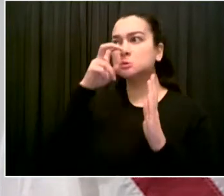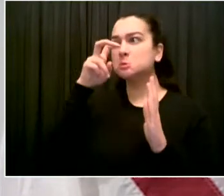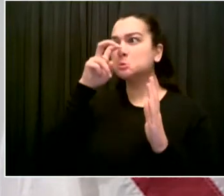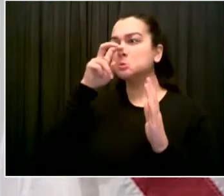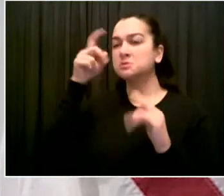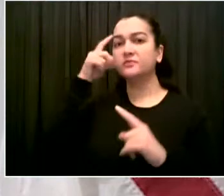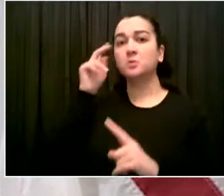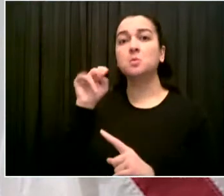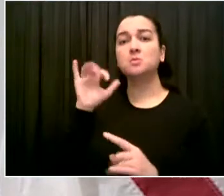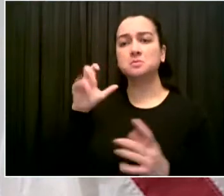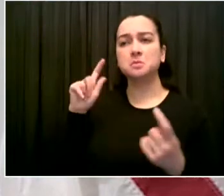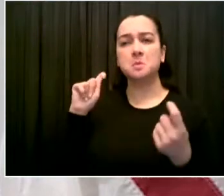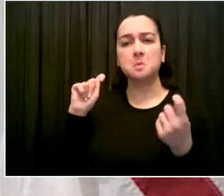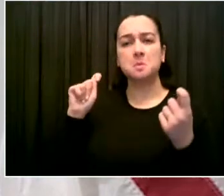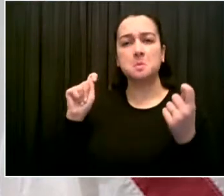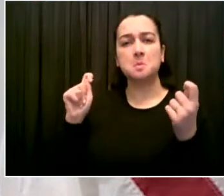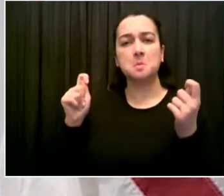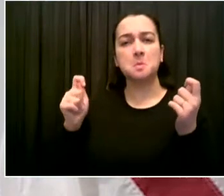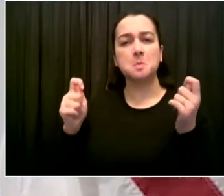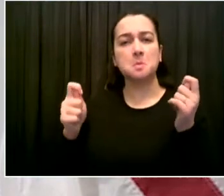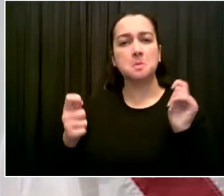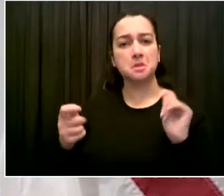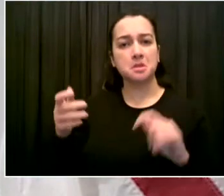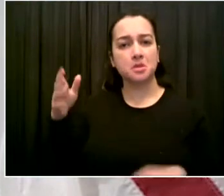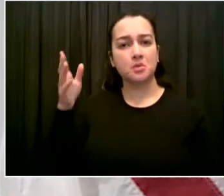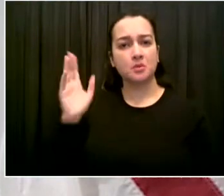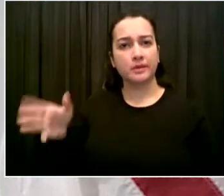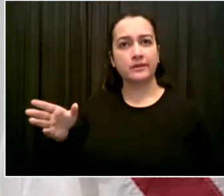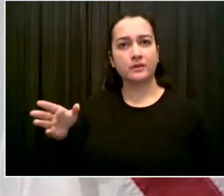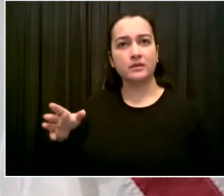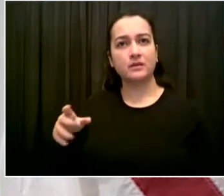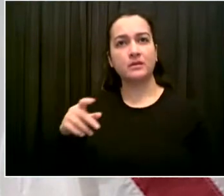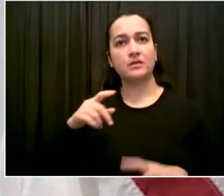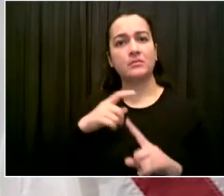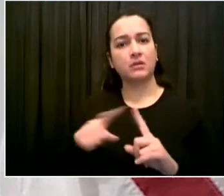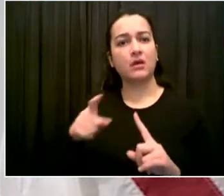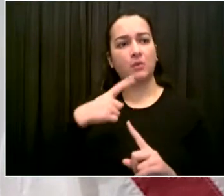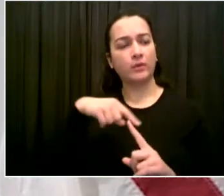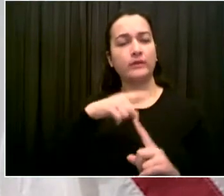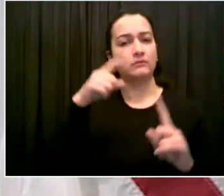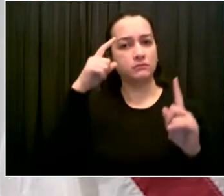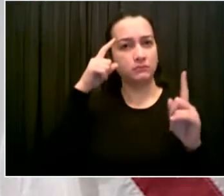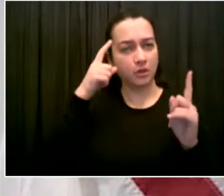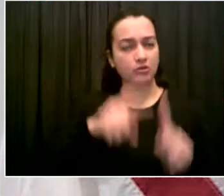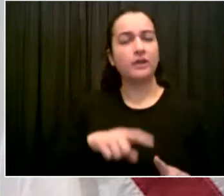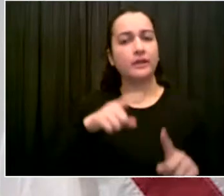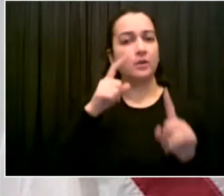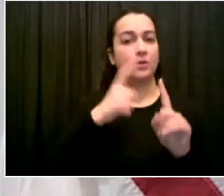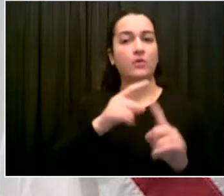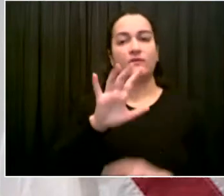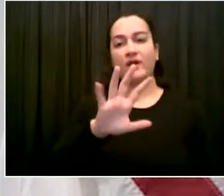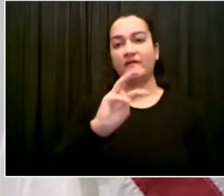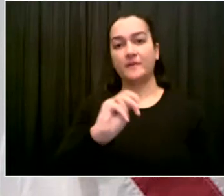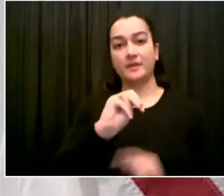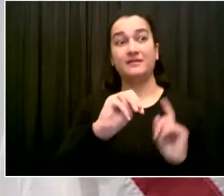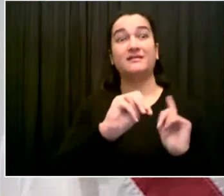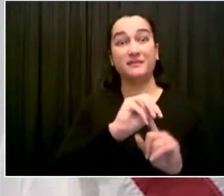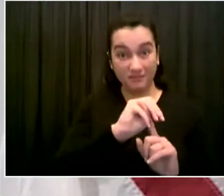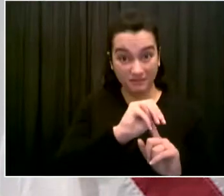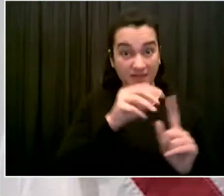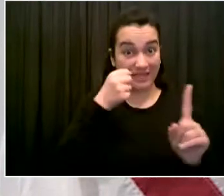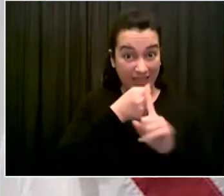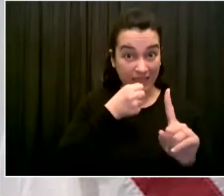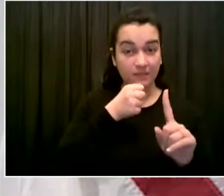tell you we're on track for that number right now. But Dr. Varma, why don't you speak a little bit about what that would mean for the city health-wise?